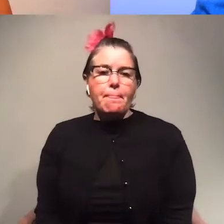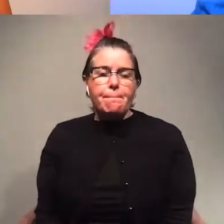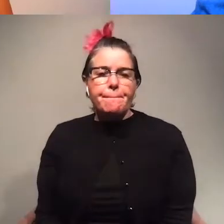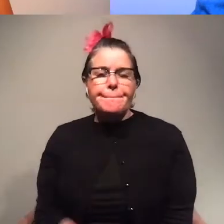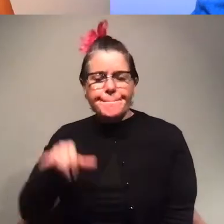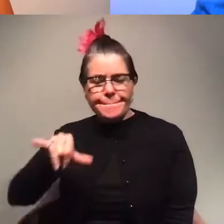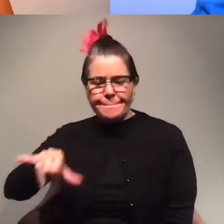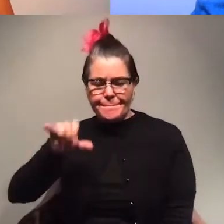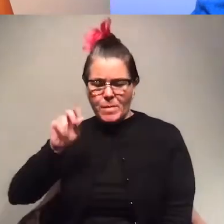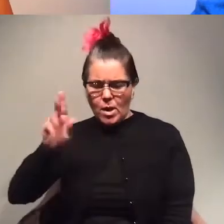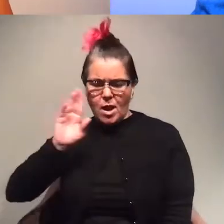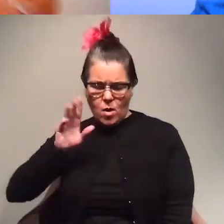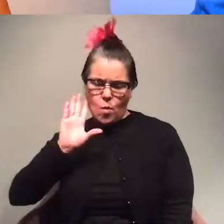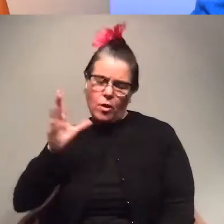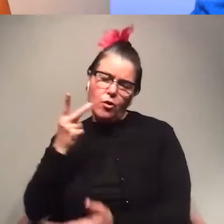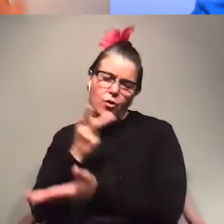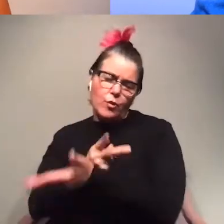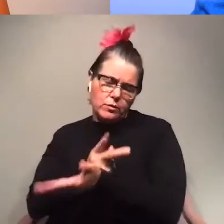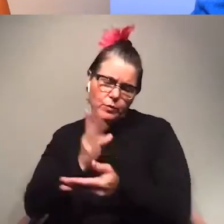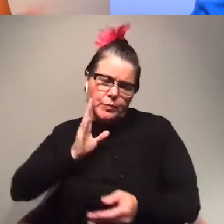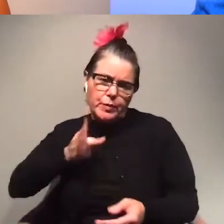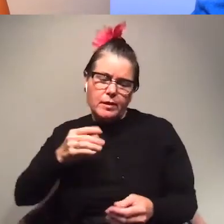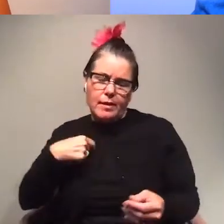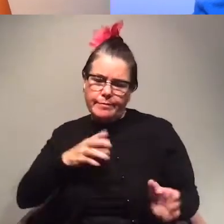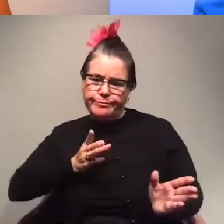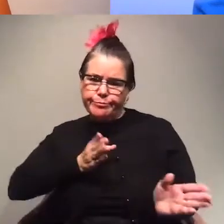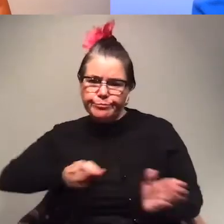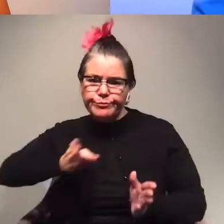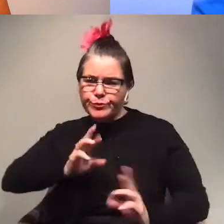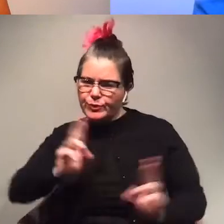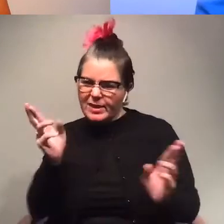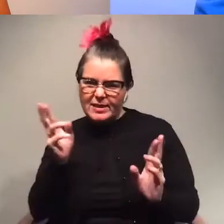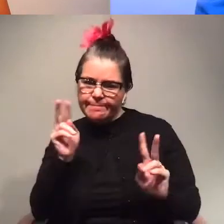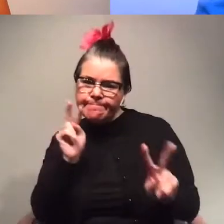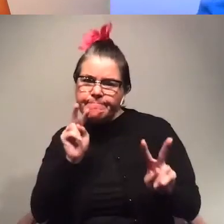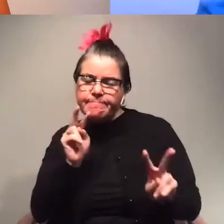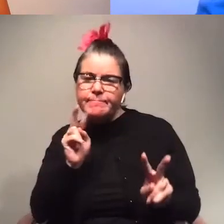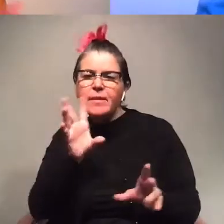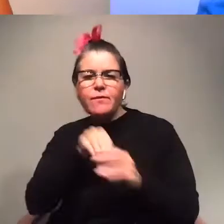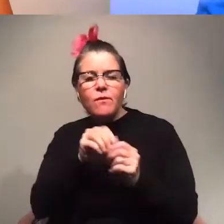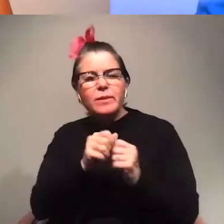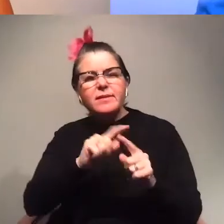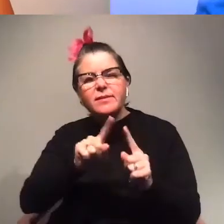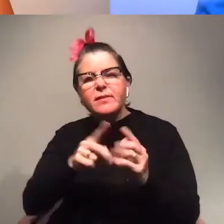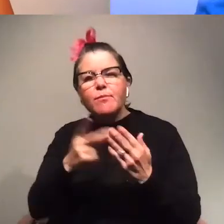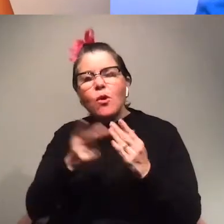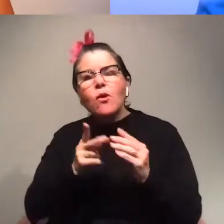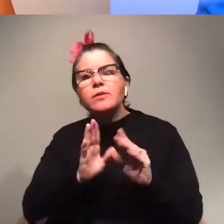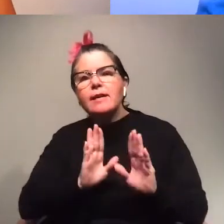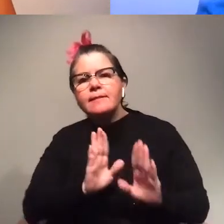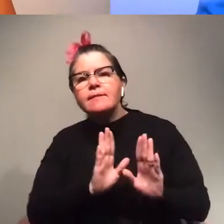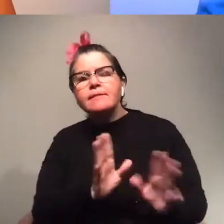already know I'm going to go to graduate school because I had been preparing for it for a few years and been a part of a few programs pushing me in that